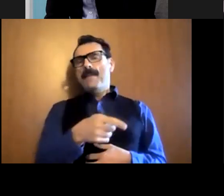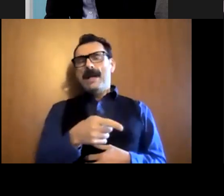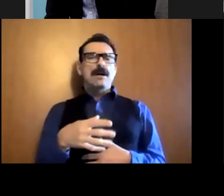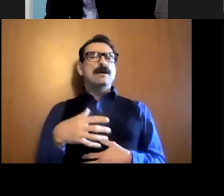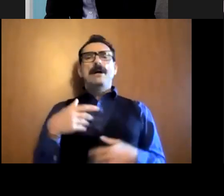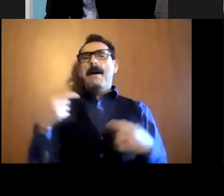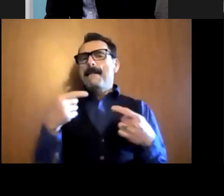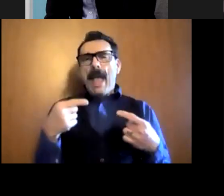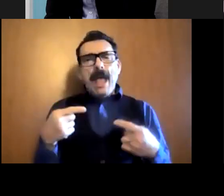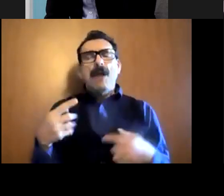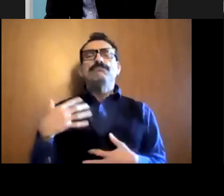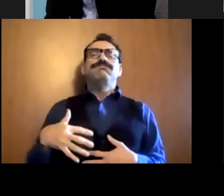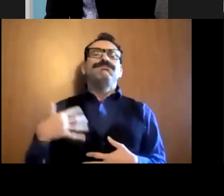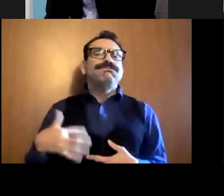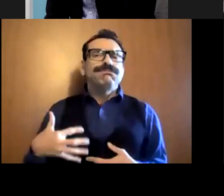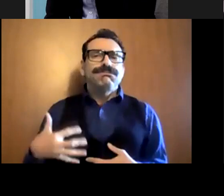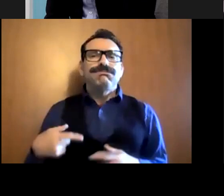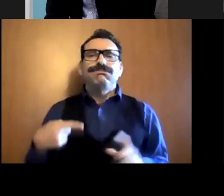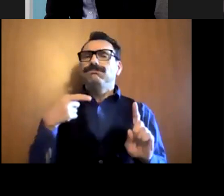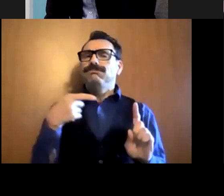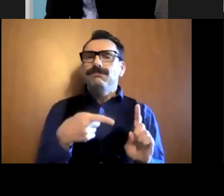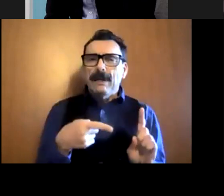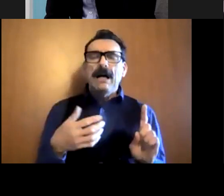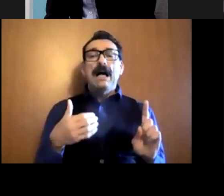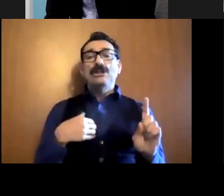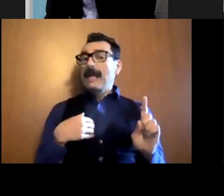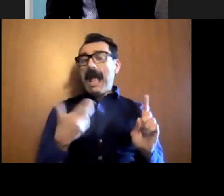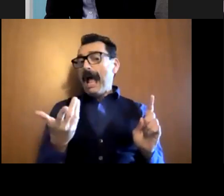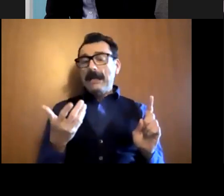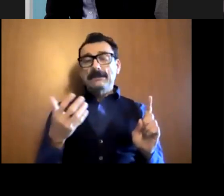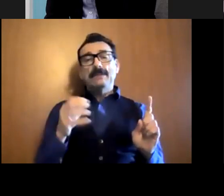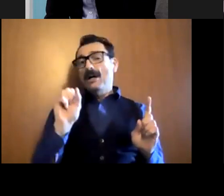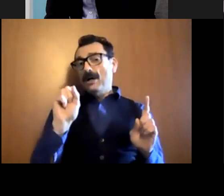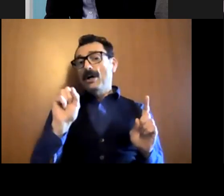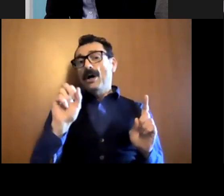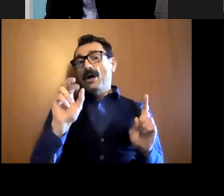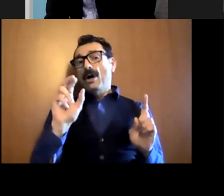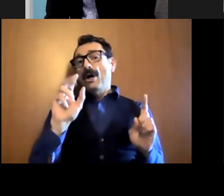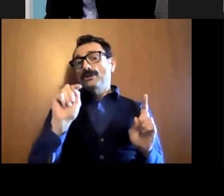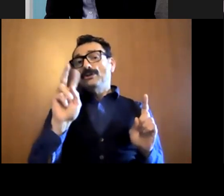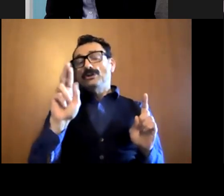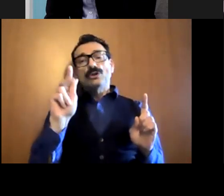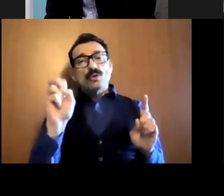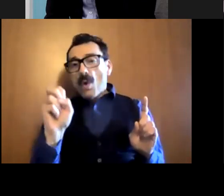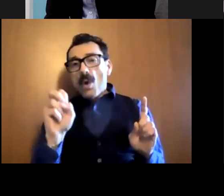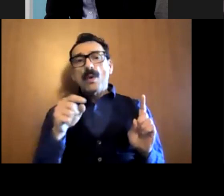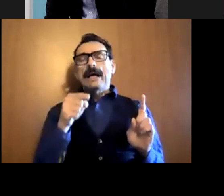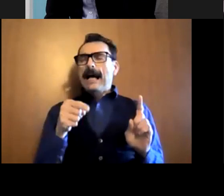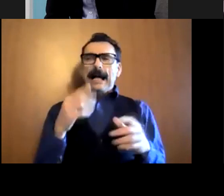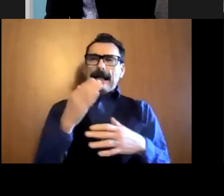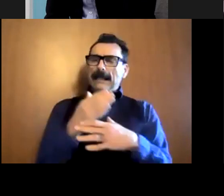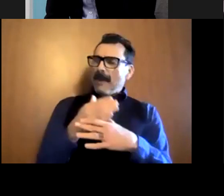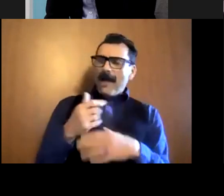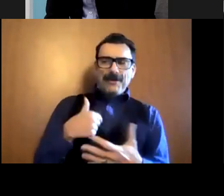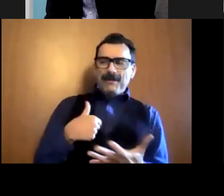she was horrible. She already had a couple of severe strokes. And I'm taking care of her and it just bothered me. And I looked at her and I